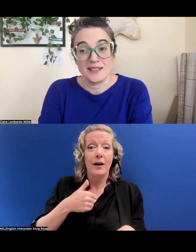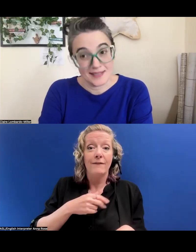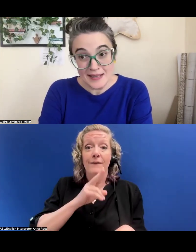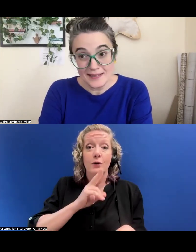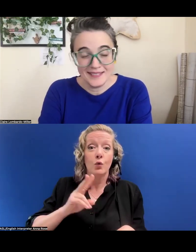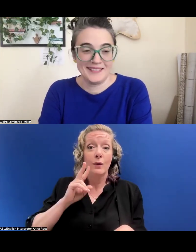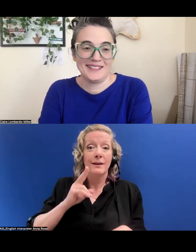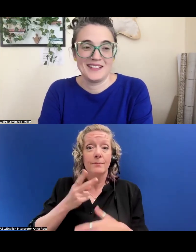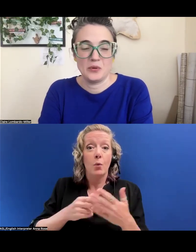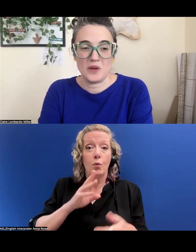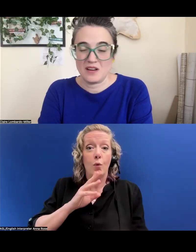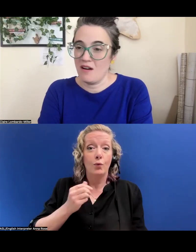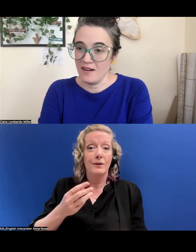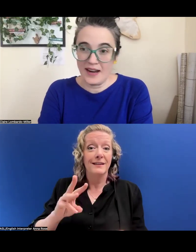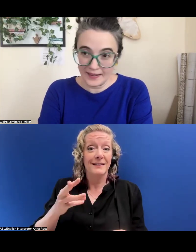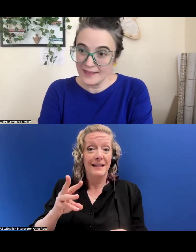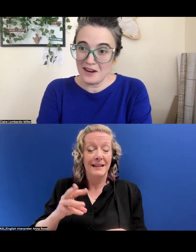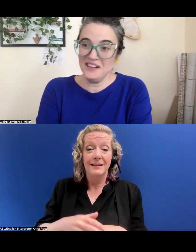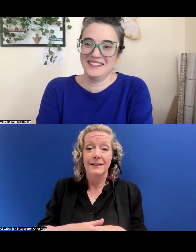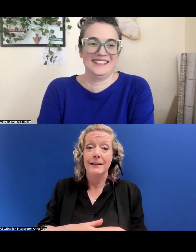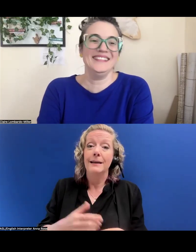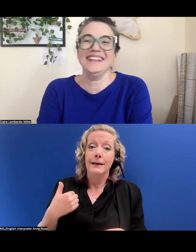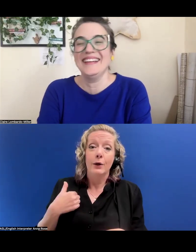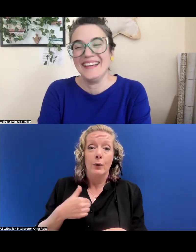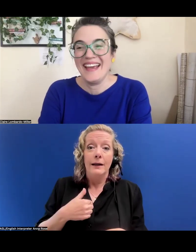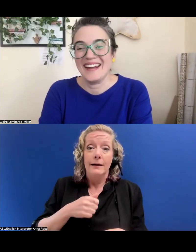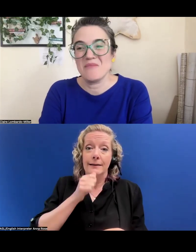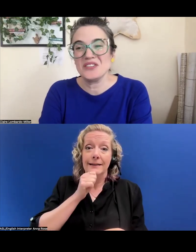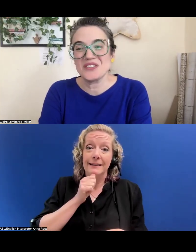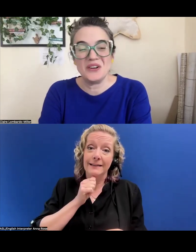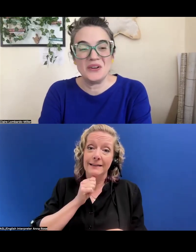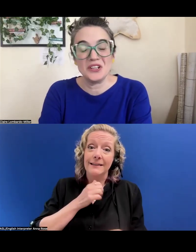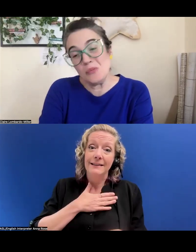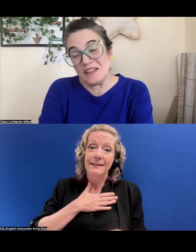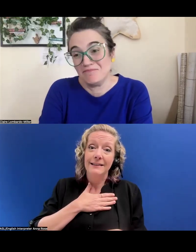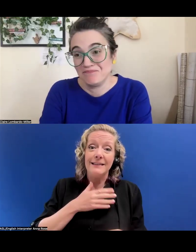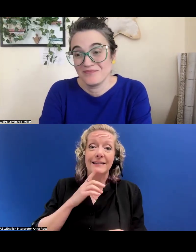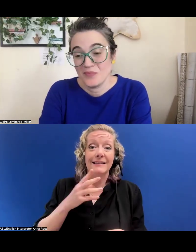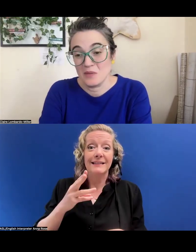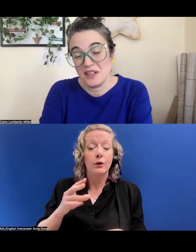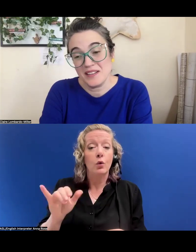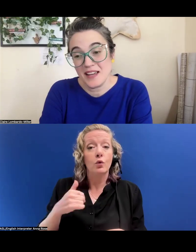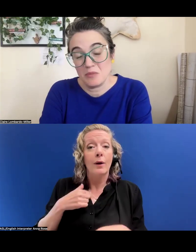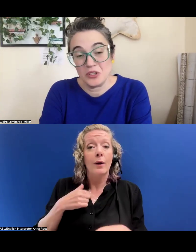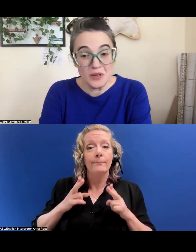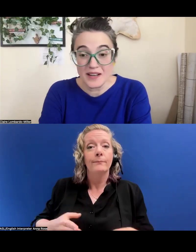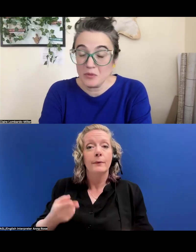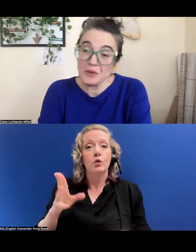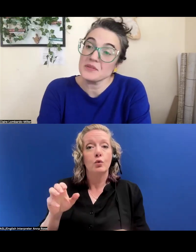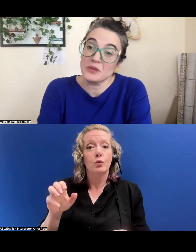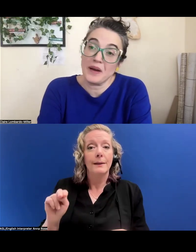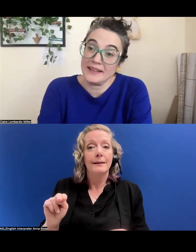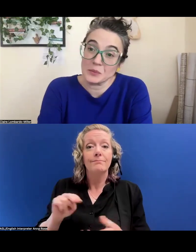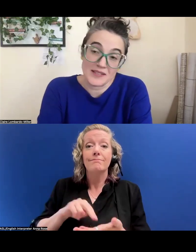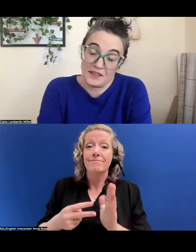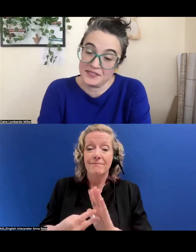are 16. We are hanging in there. And I'm also a human. And because I am a human, I'm a